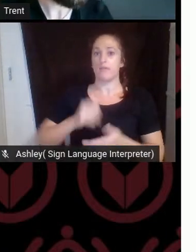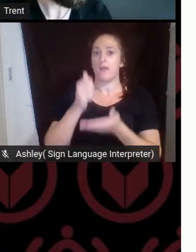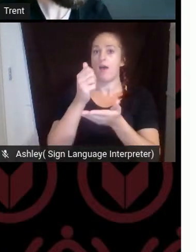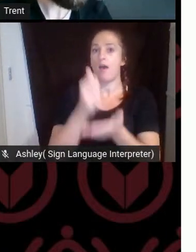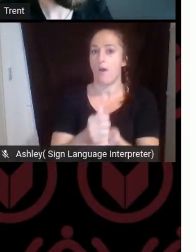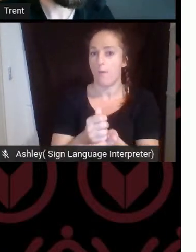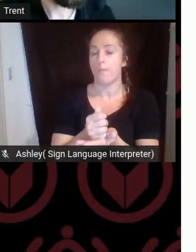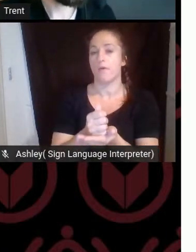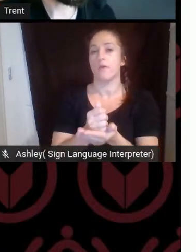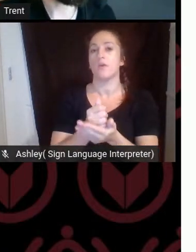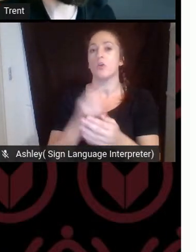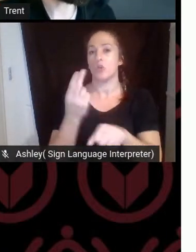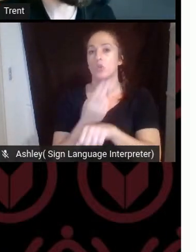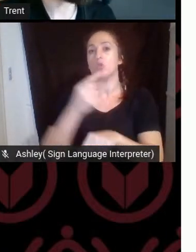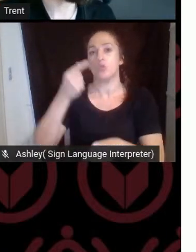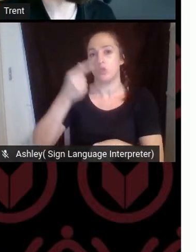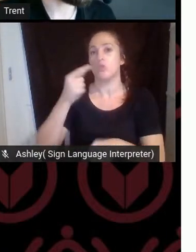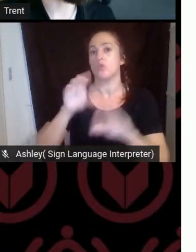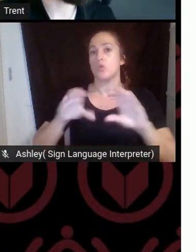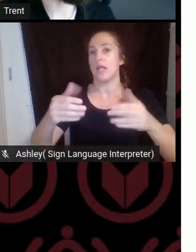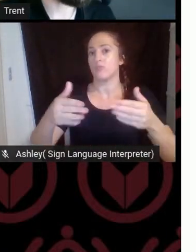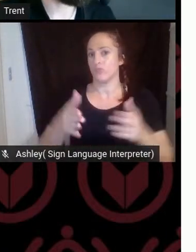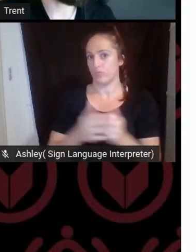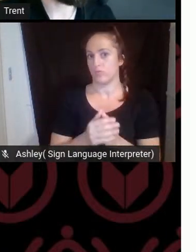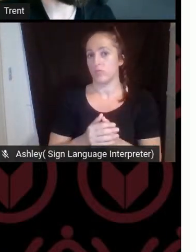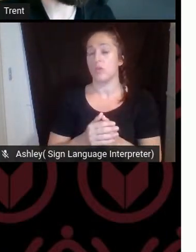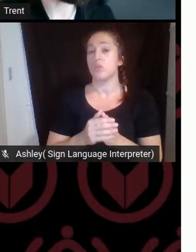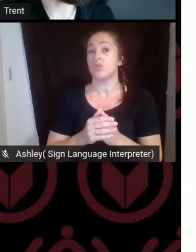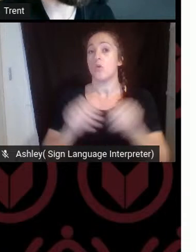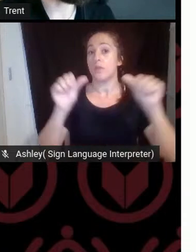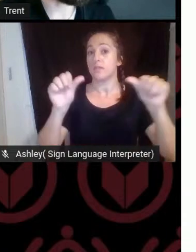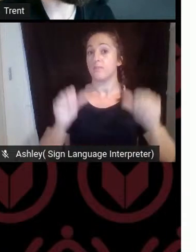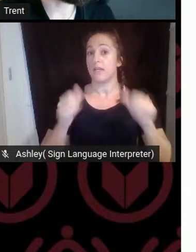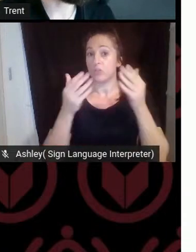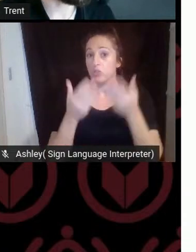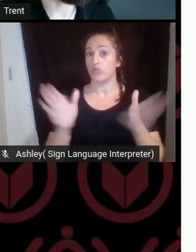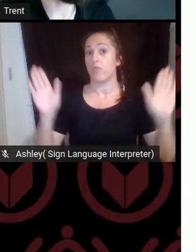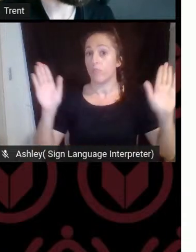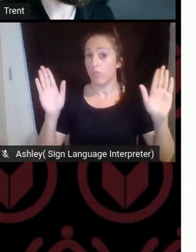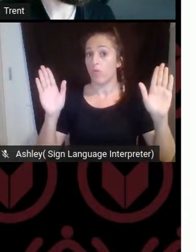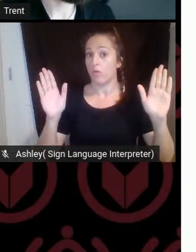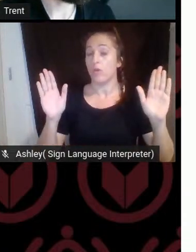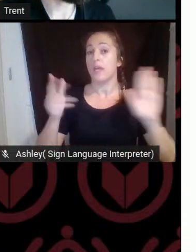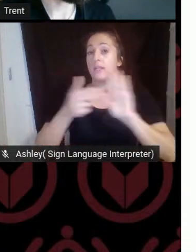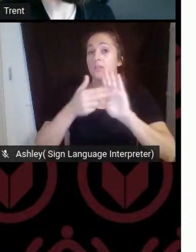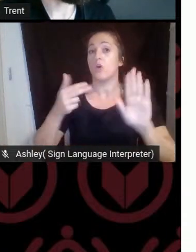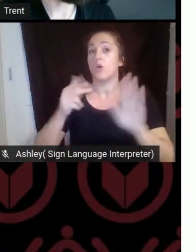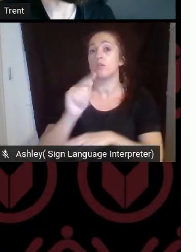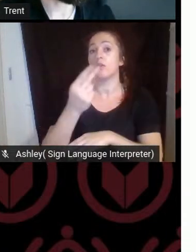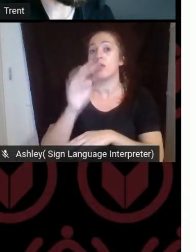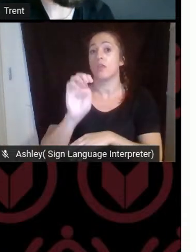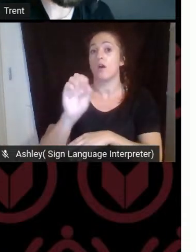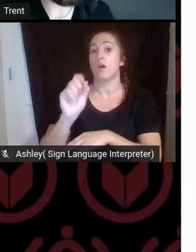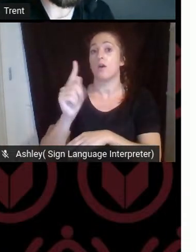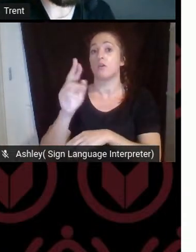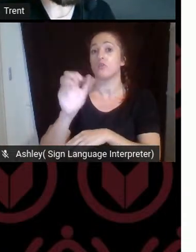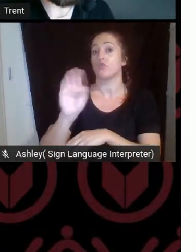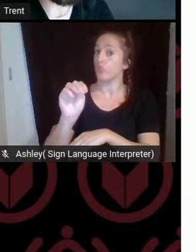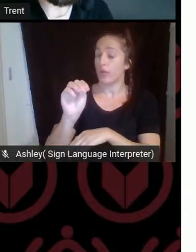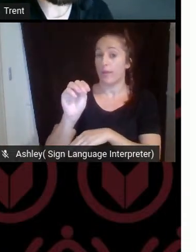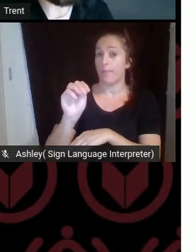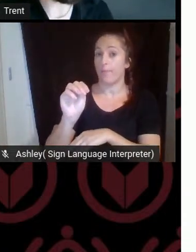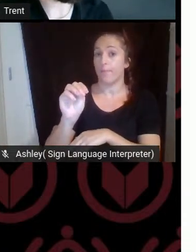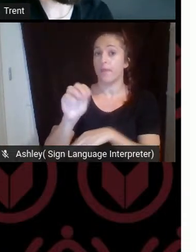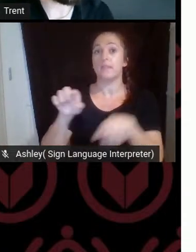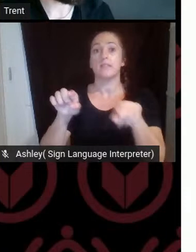Classroom. So this page in general, overall, we call this page the stream. And here, the stream works pretty much